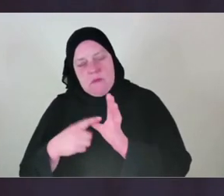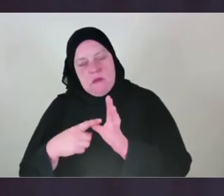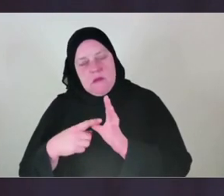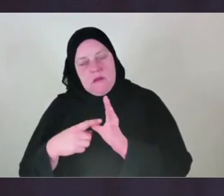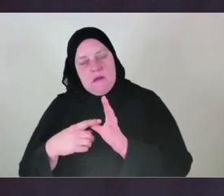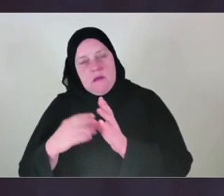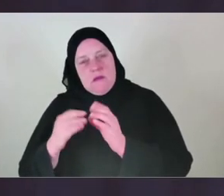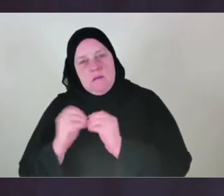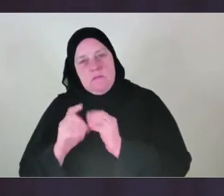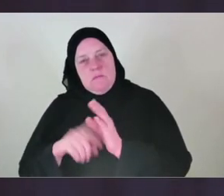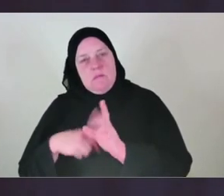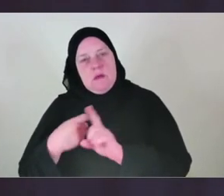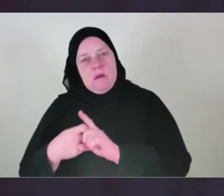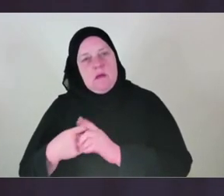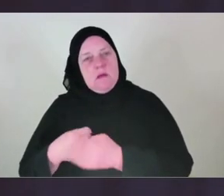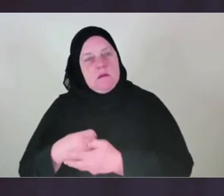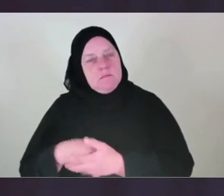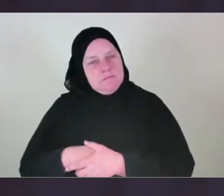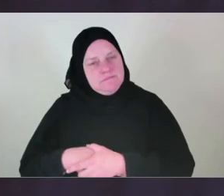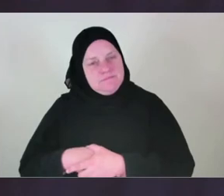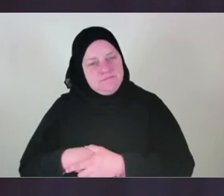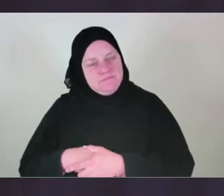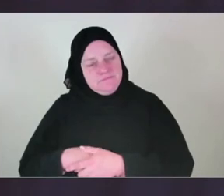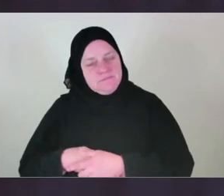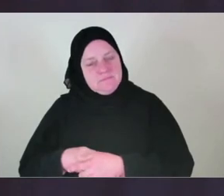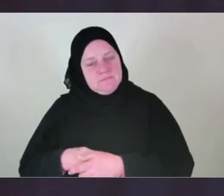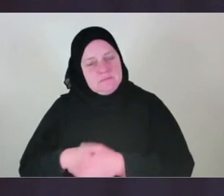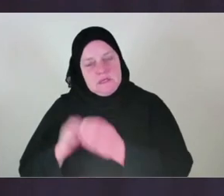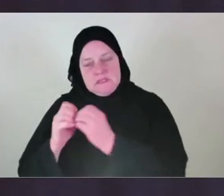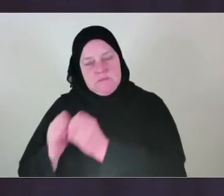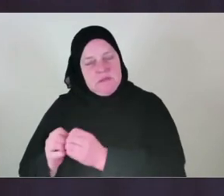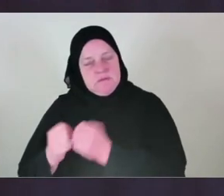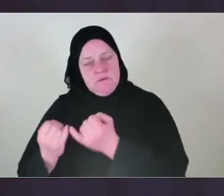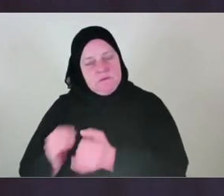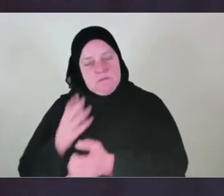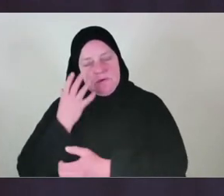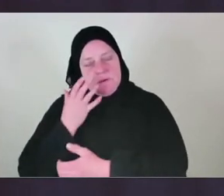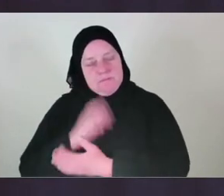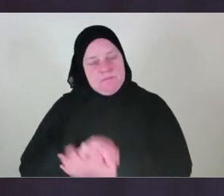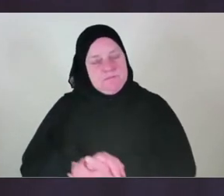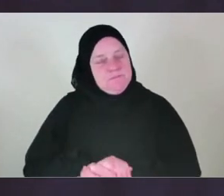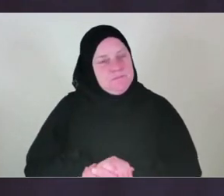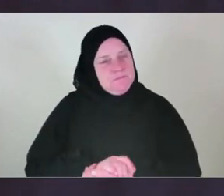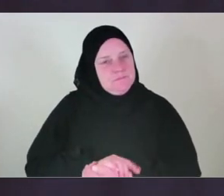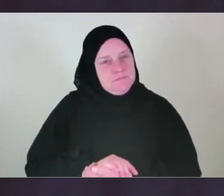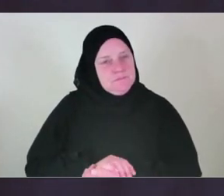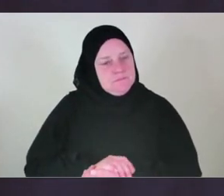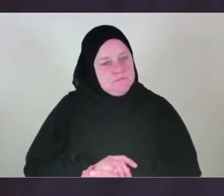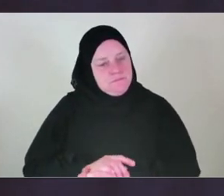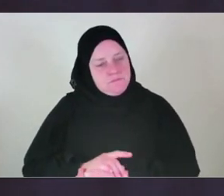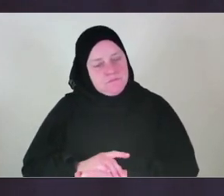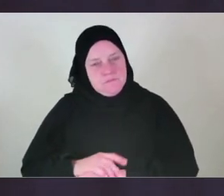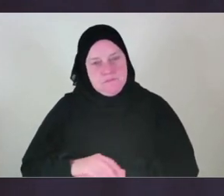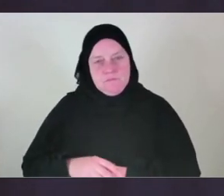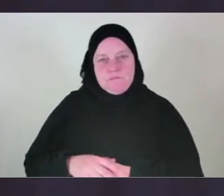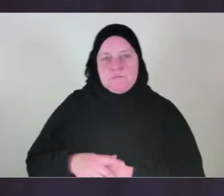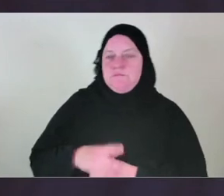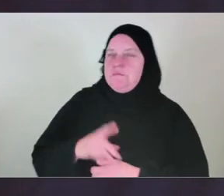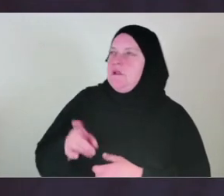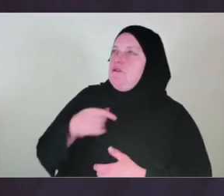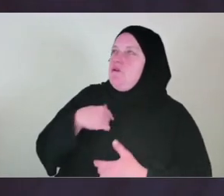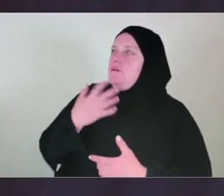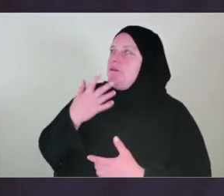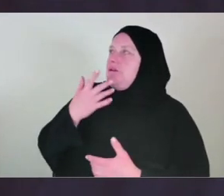heavens and earth, you know, can you imagine, like, you know, like, a guy's in love with a girl, she wants to know if he loves her or